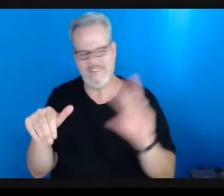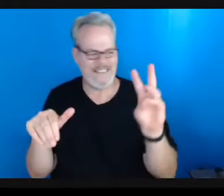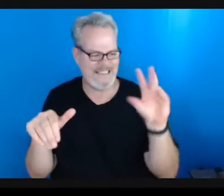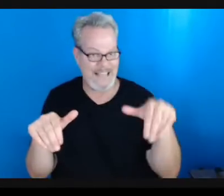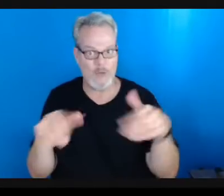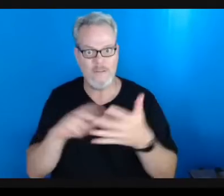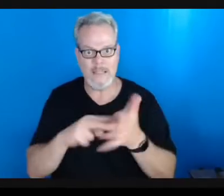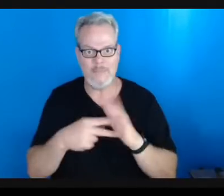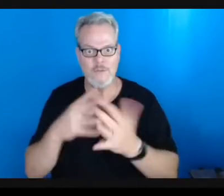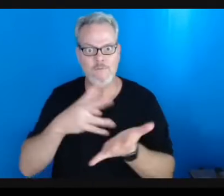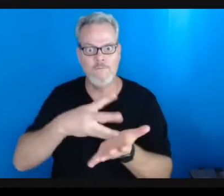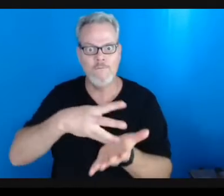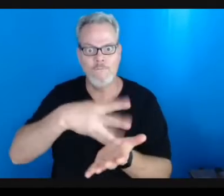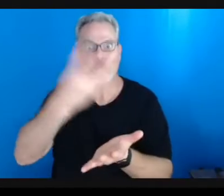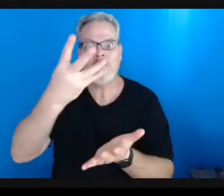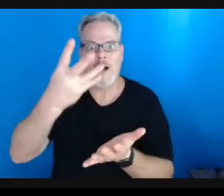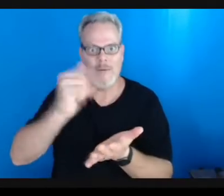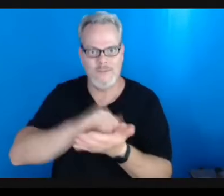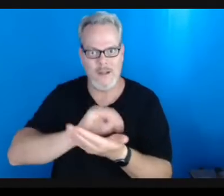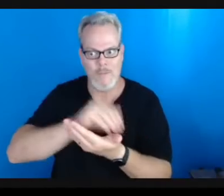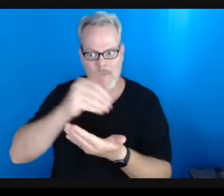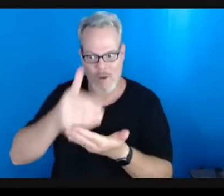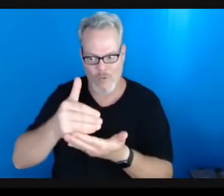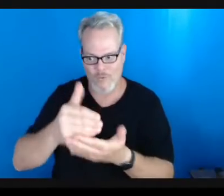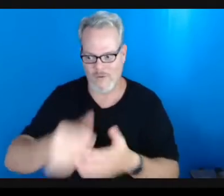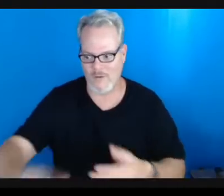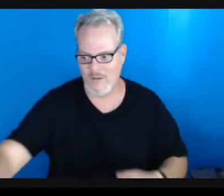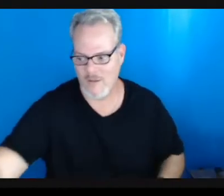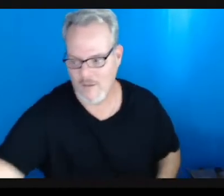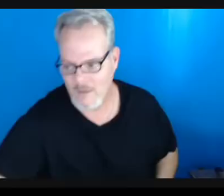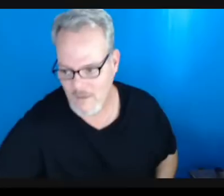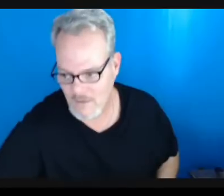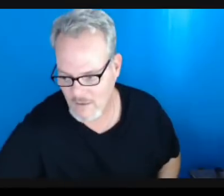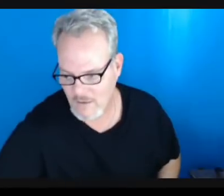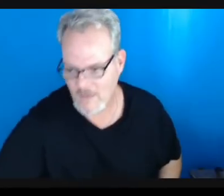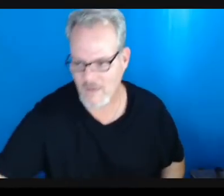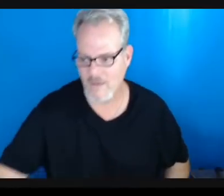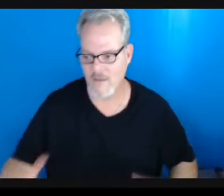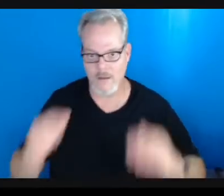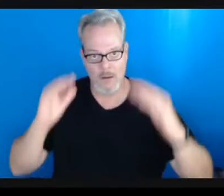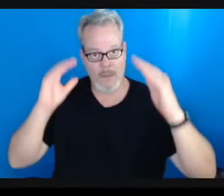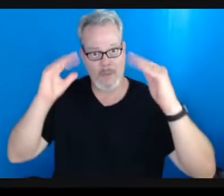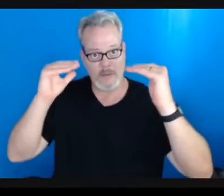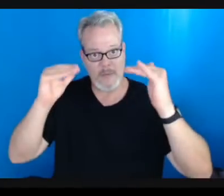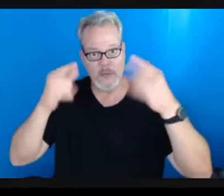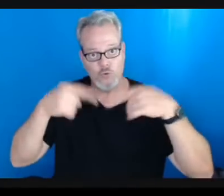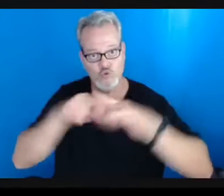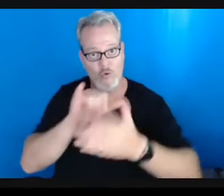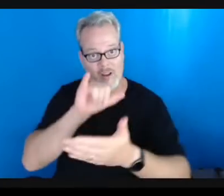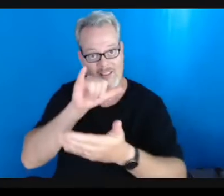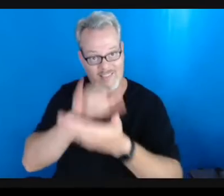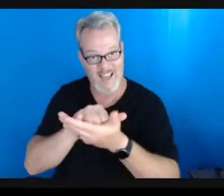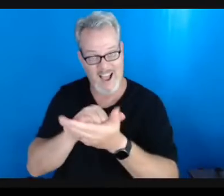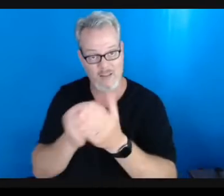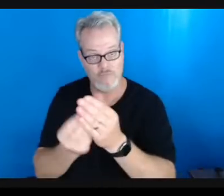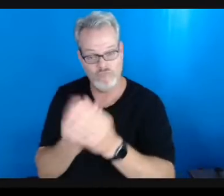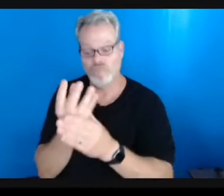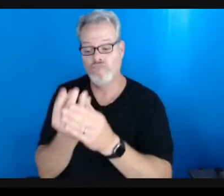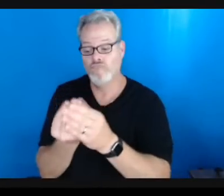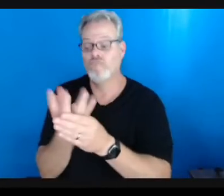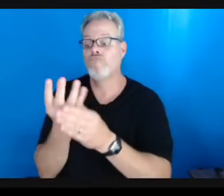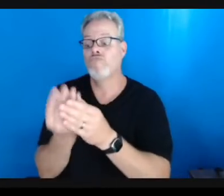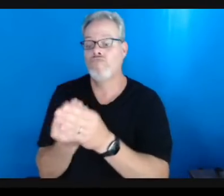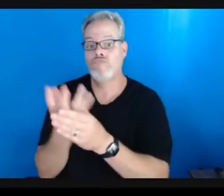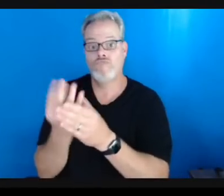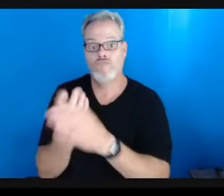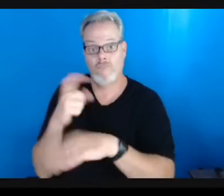amount. And they expect that during the sustained fountaining phase, the